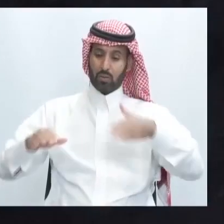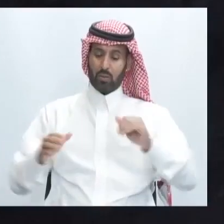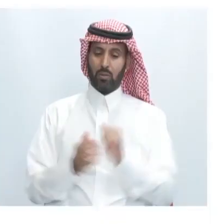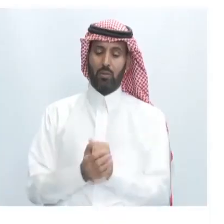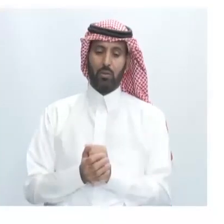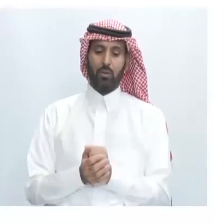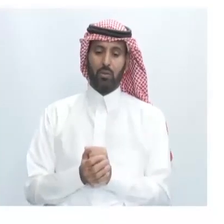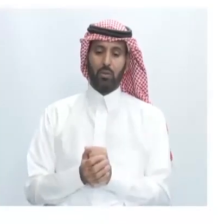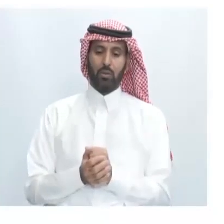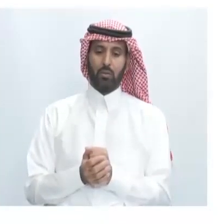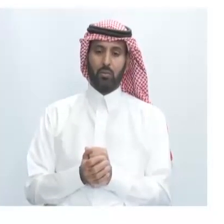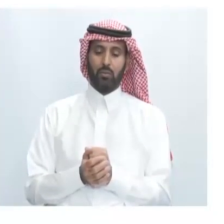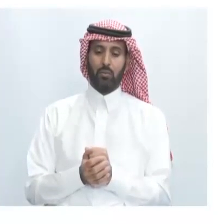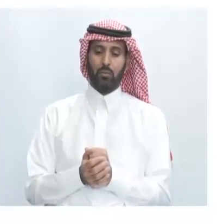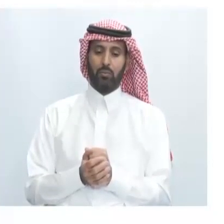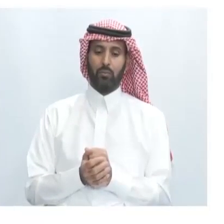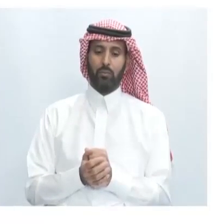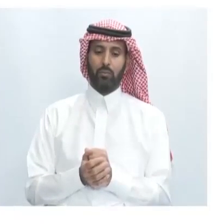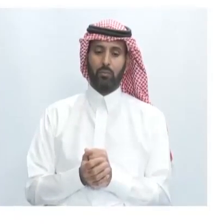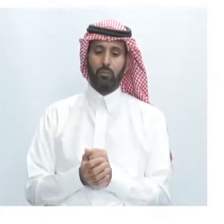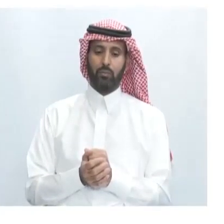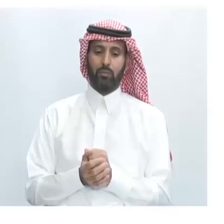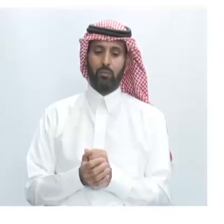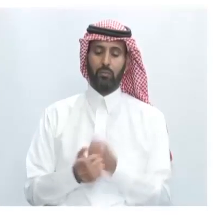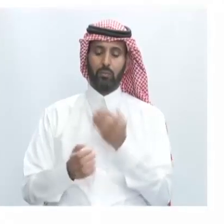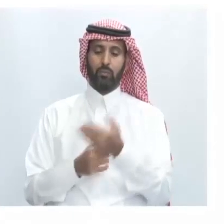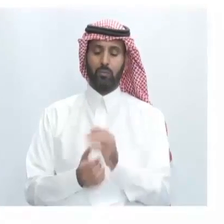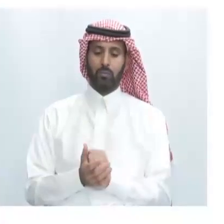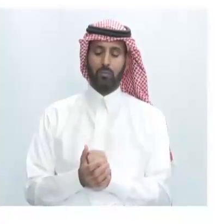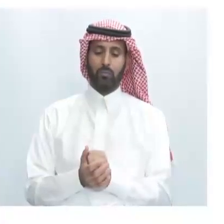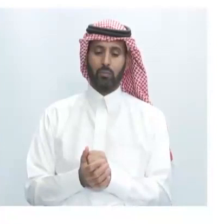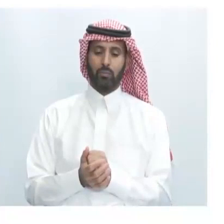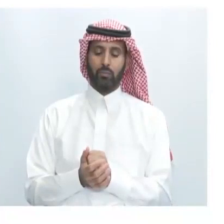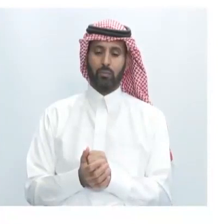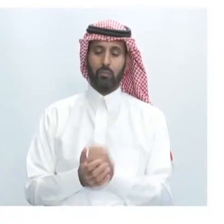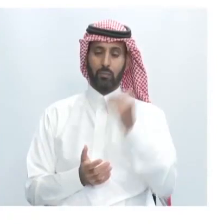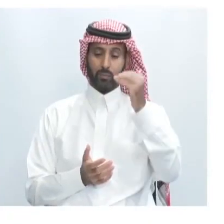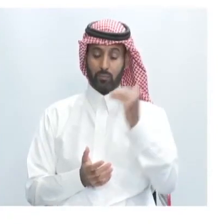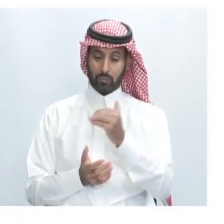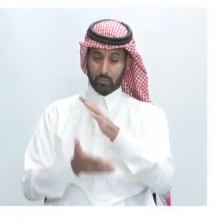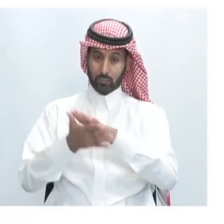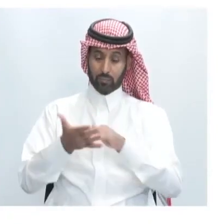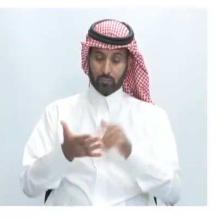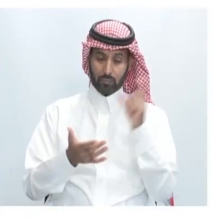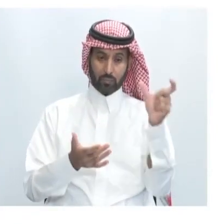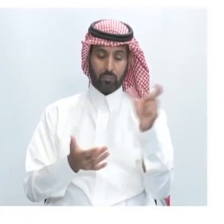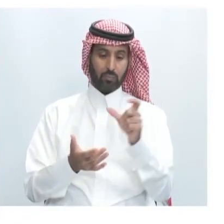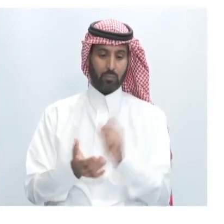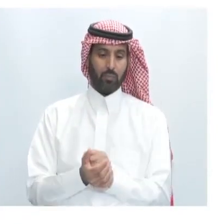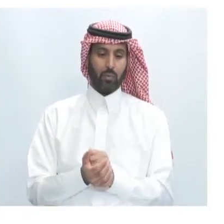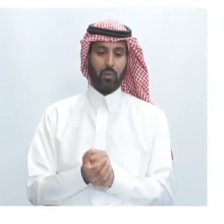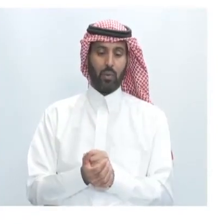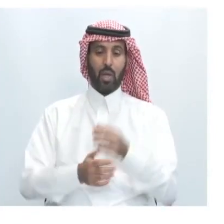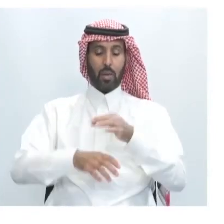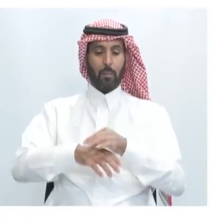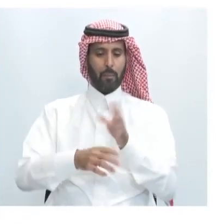in different parts of the world. So here are some words like